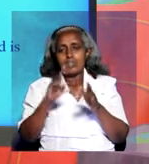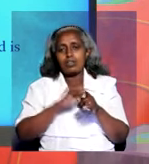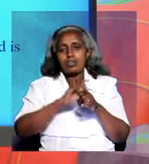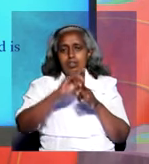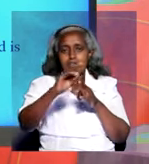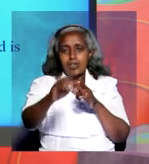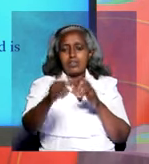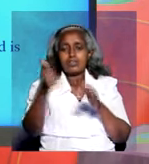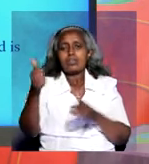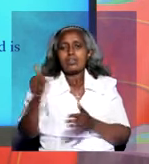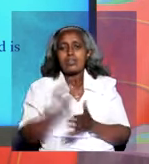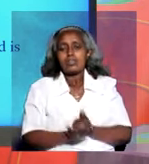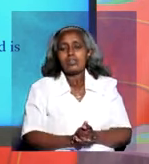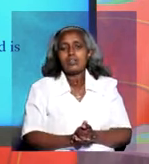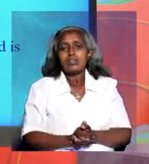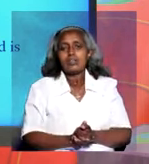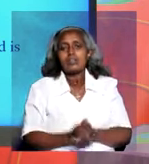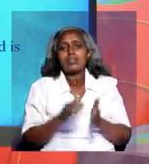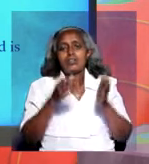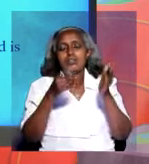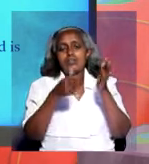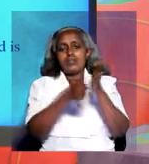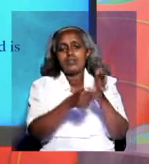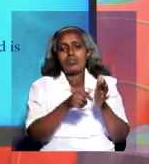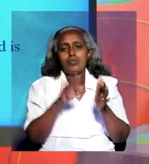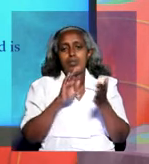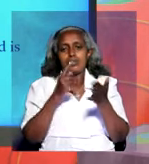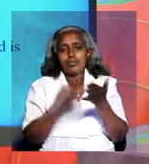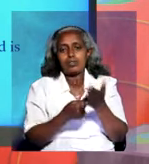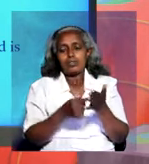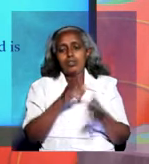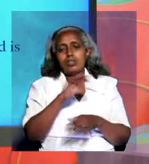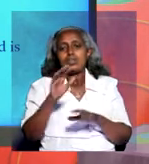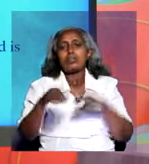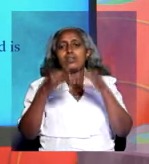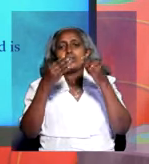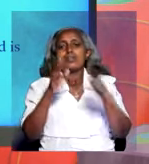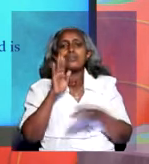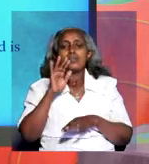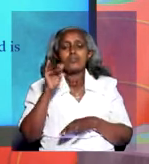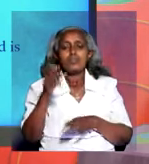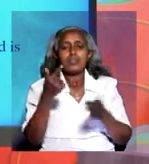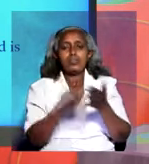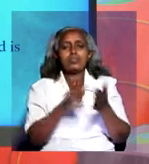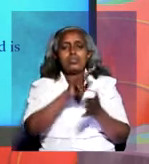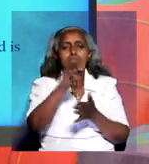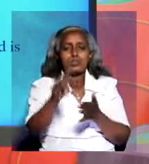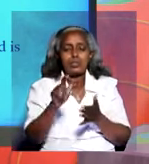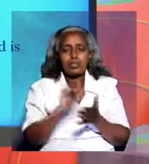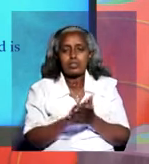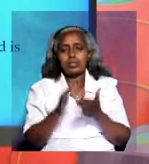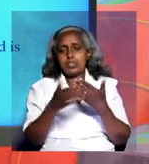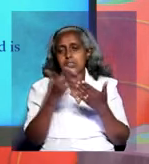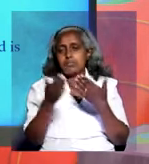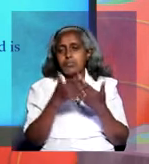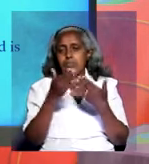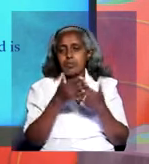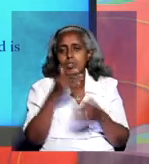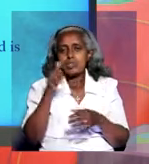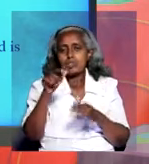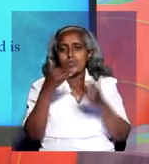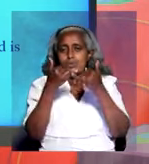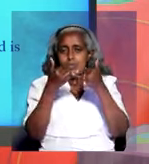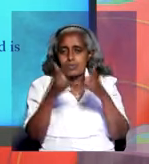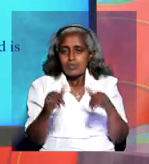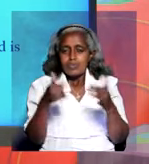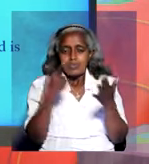direction A, it's denoted by this and is given by this equation. Simply you